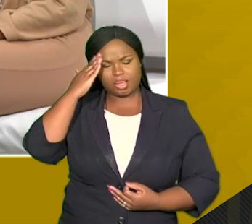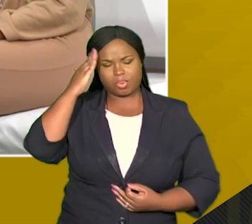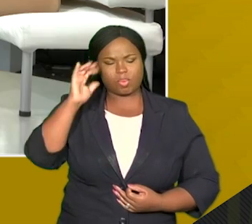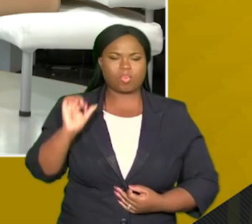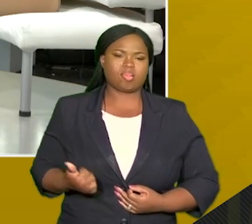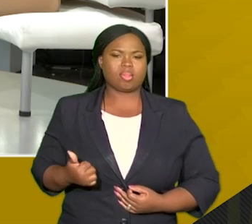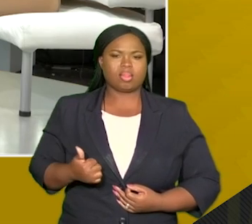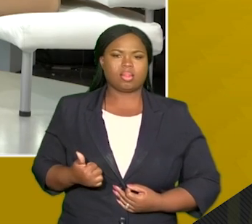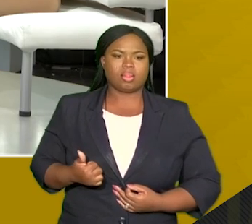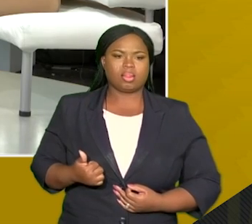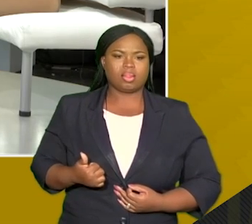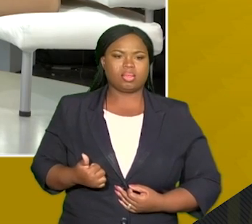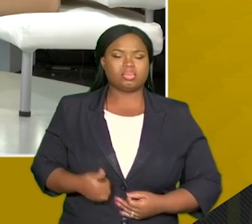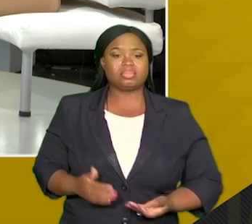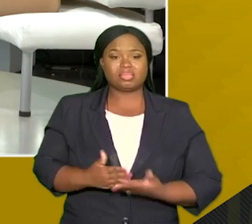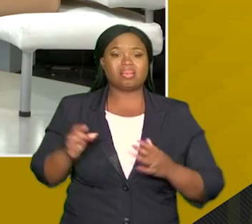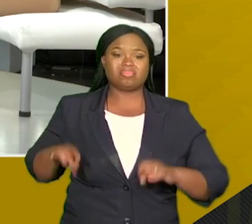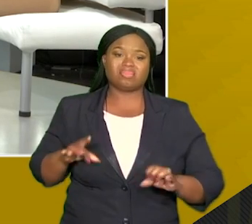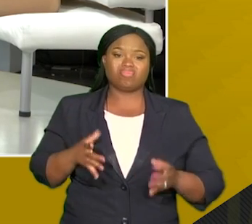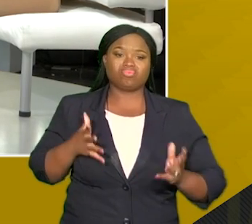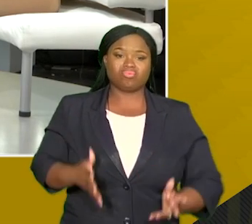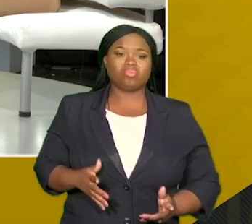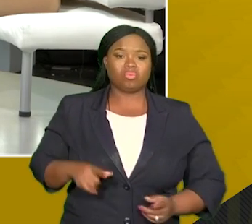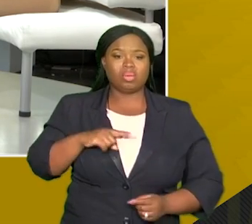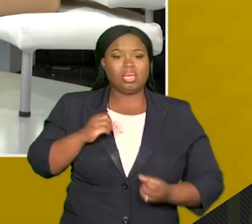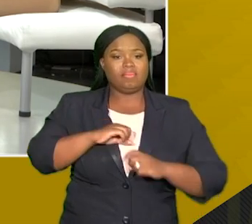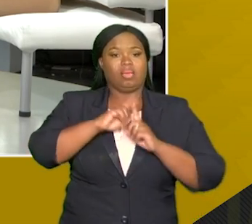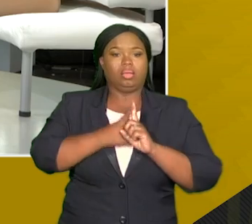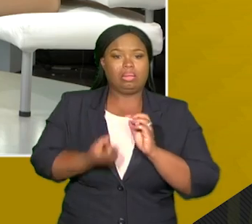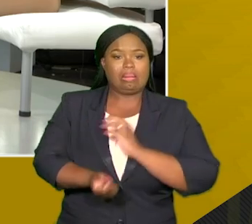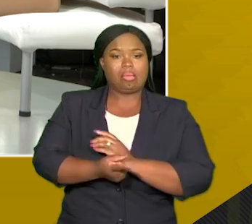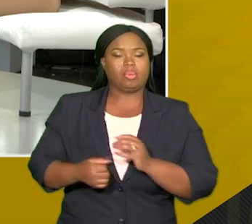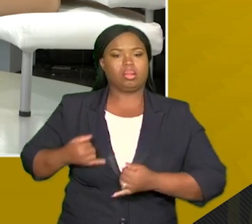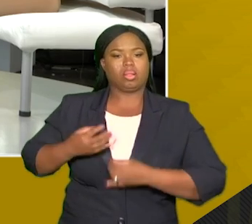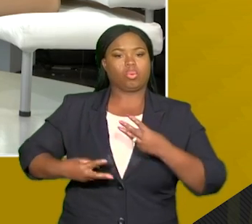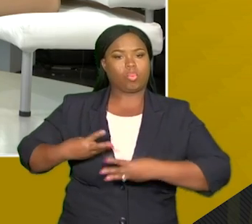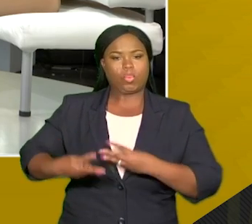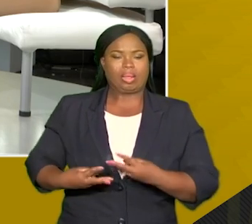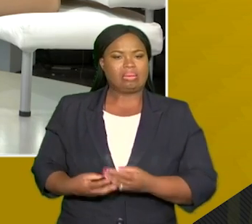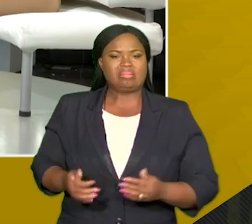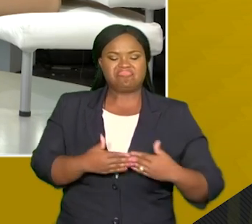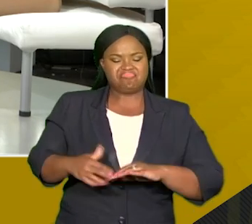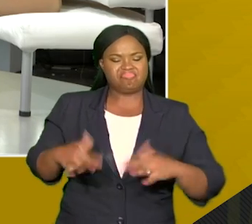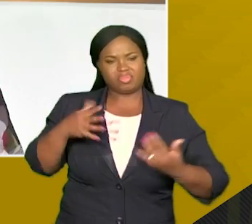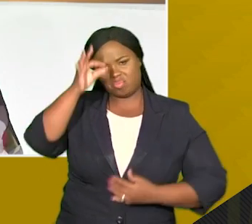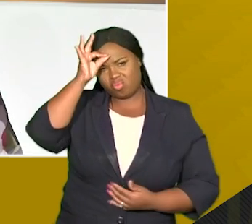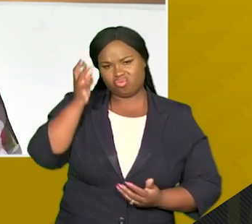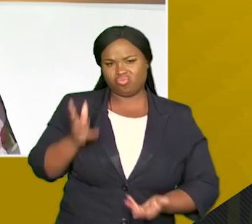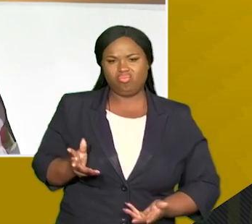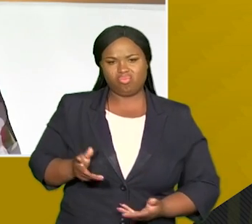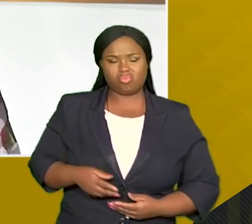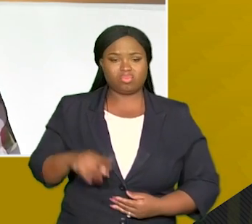other police women abasokolayo today. And mangimbuza, the only thing they can tell